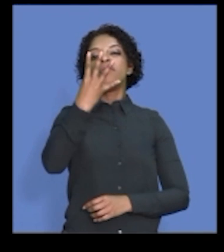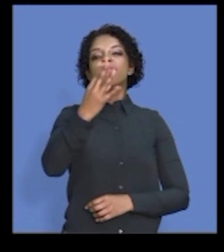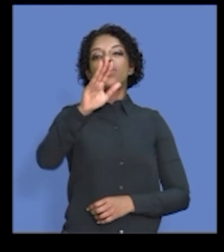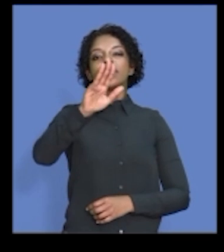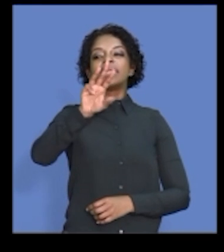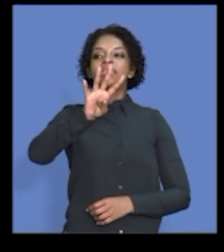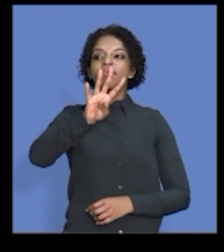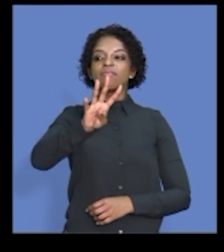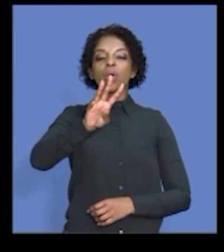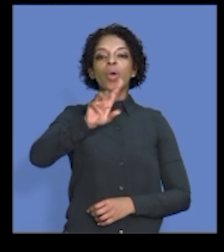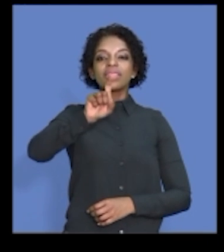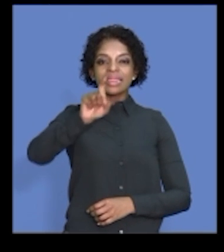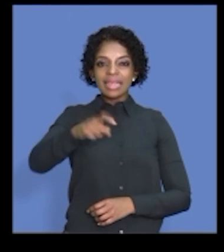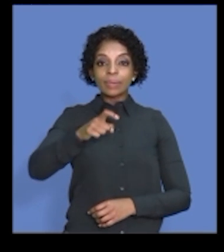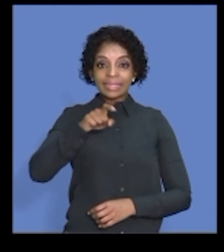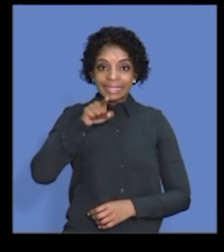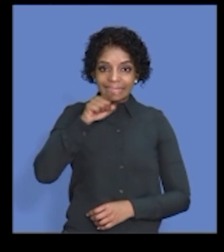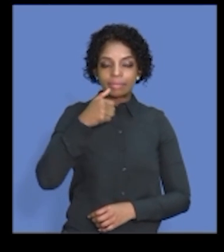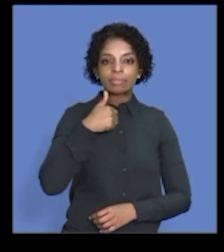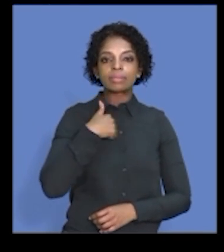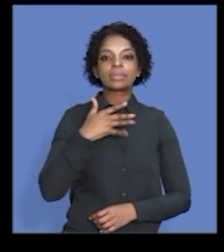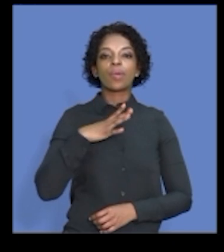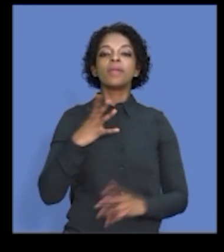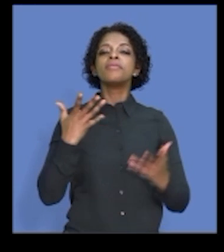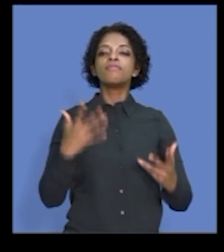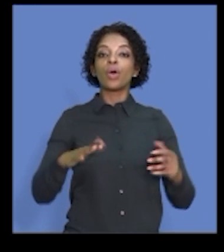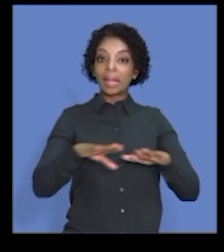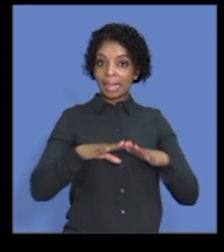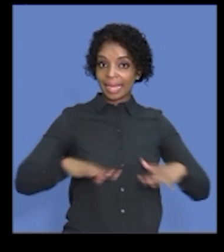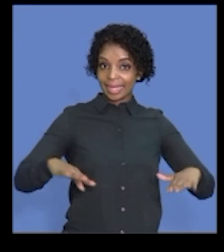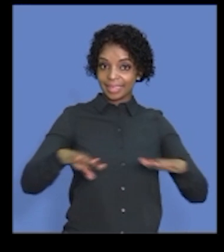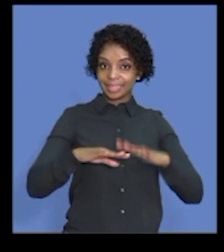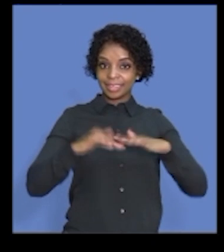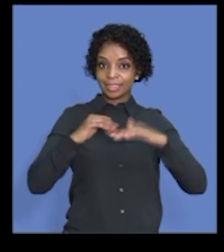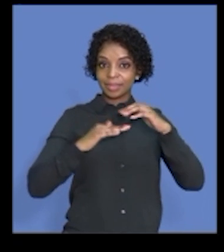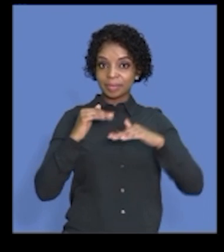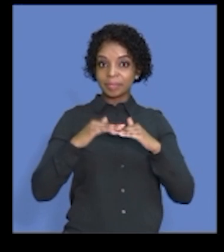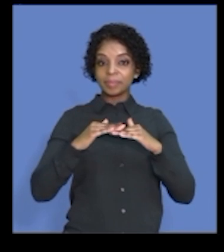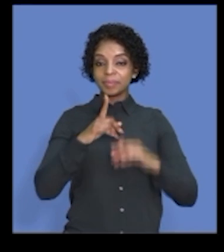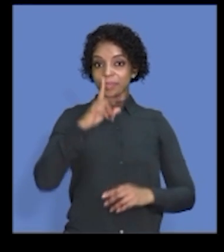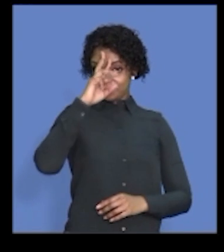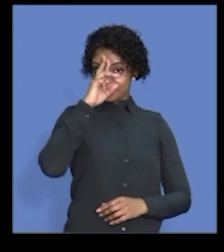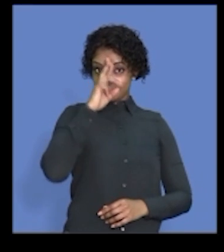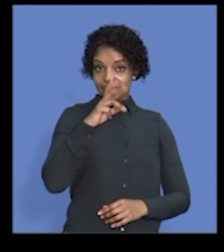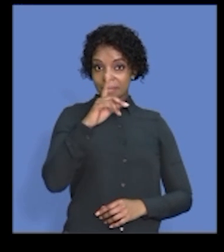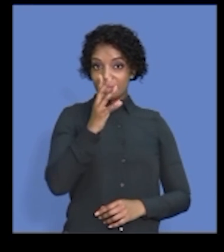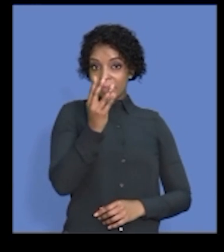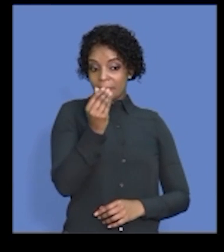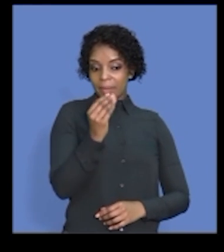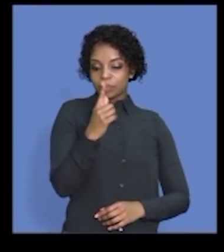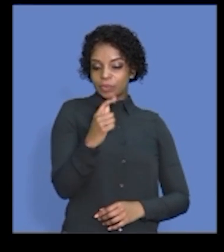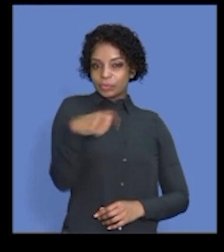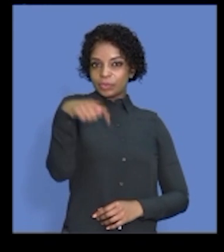that I was looking for in terms of the proceed. Remember, that was what the tangible assets were sold